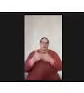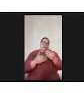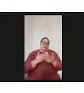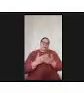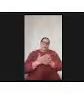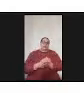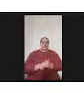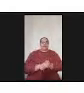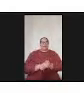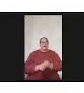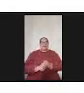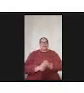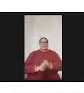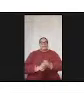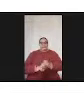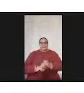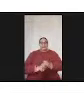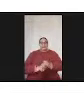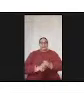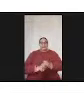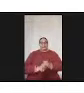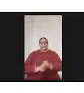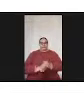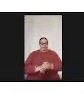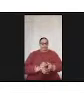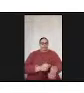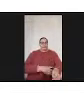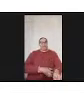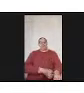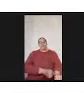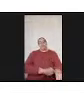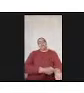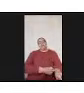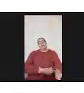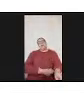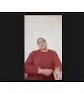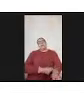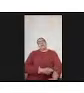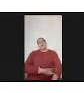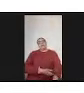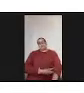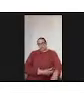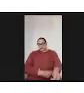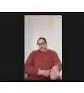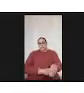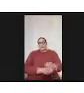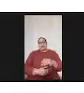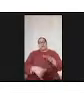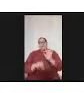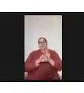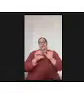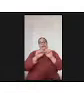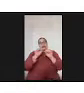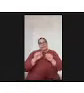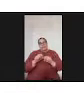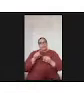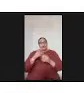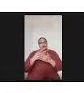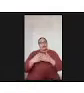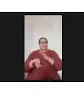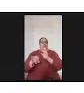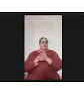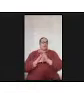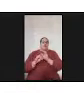you. Okay. The detection system is there to detect the fire at a very early